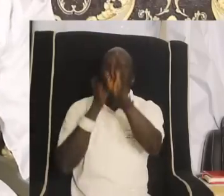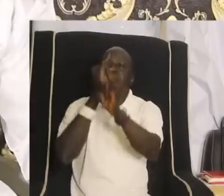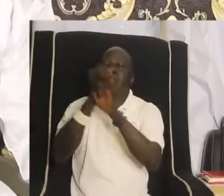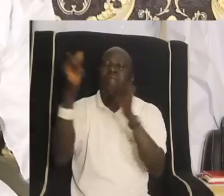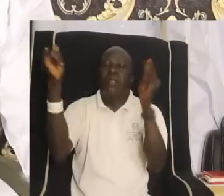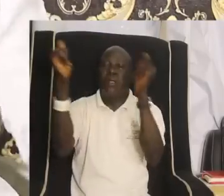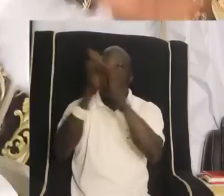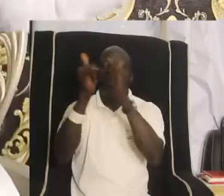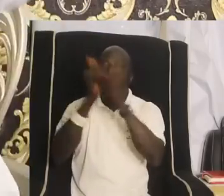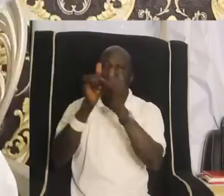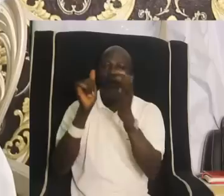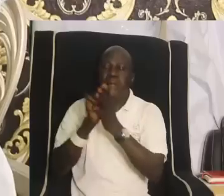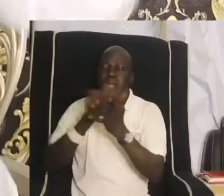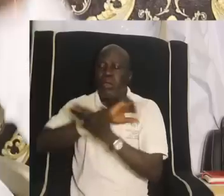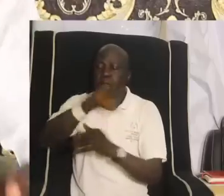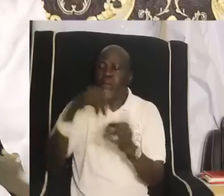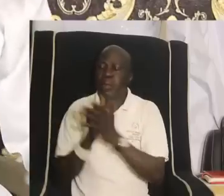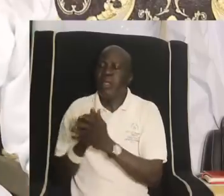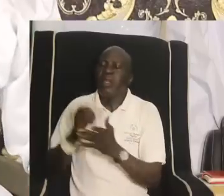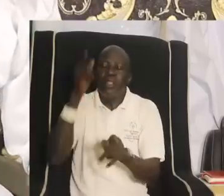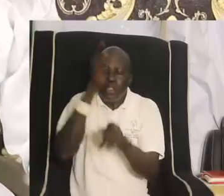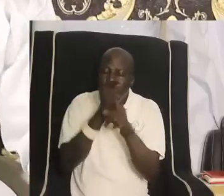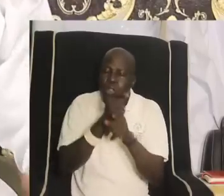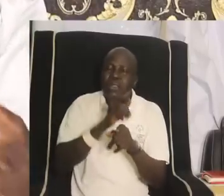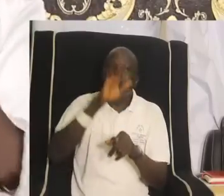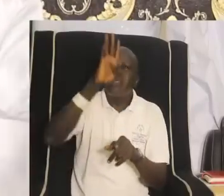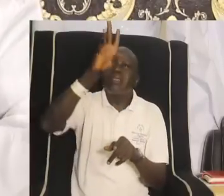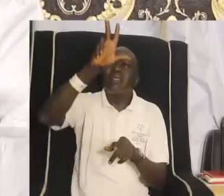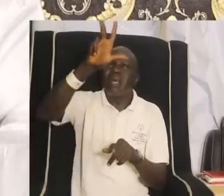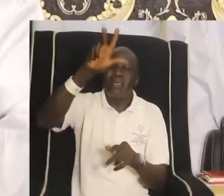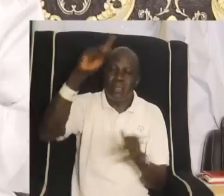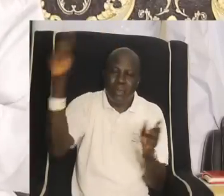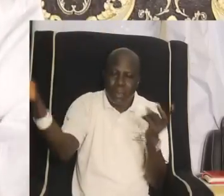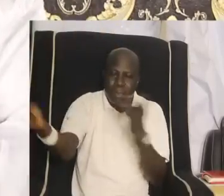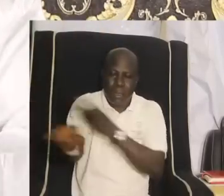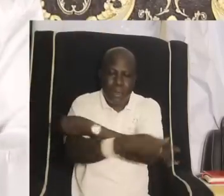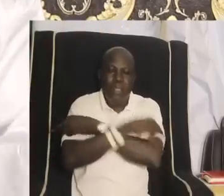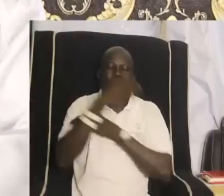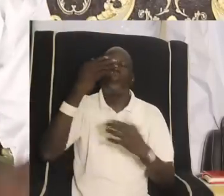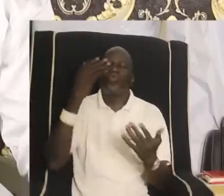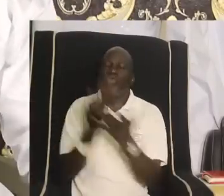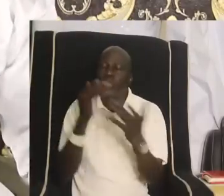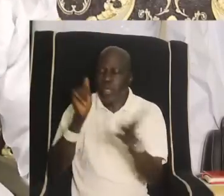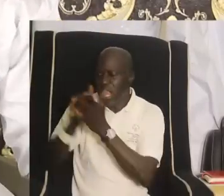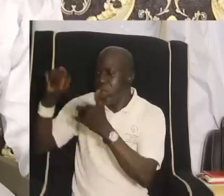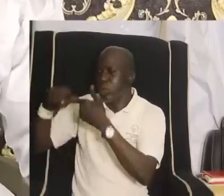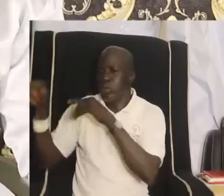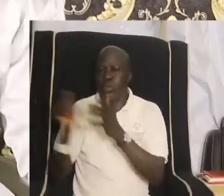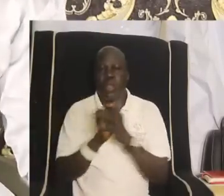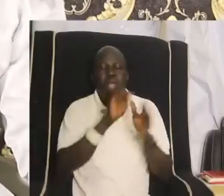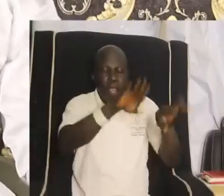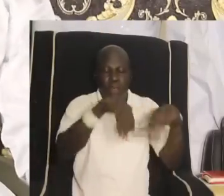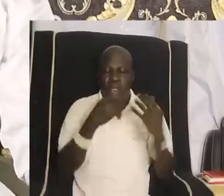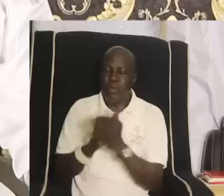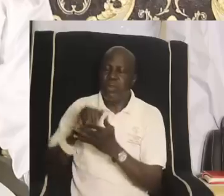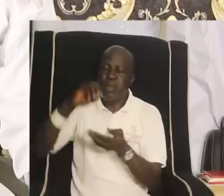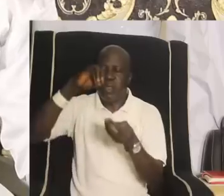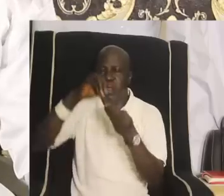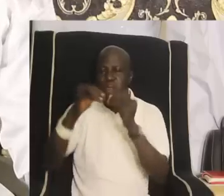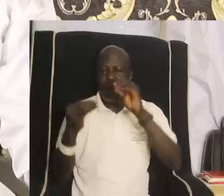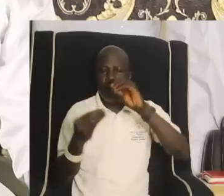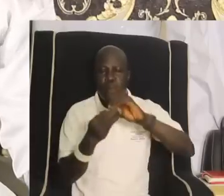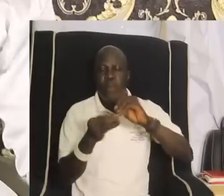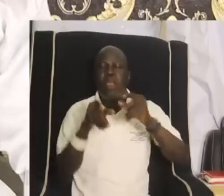will commence. Láti máa ṣe 30 days. Àlùfù Apẹ̀ ọgbọ̀n ọjọ́. Bẹ́ẹ̀ tó bá di ọjọ́ Monday lágbára. On Monday by grace of God. Mà á fún yín ní nọ́mbà. I'll give